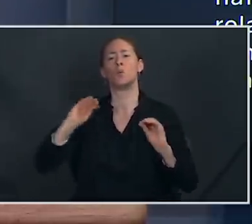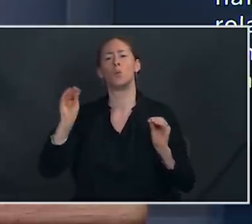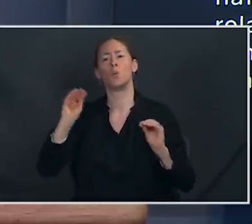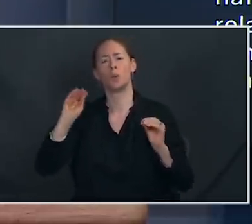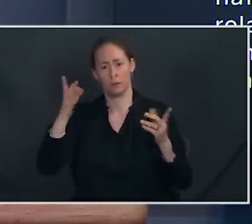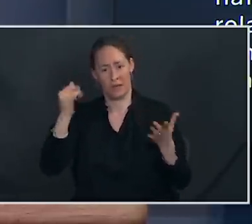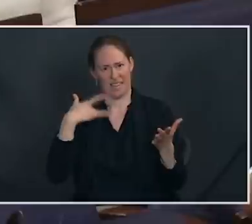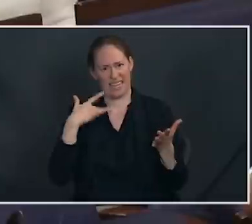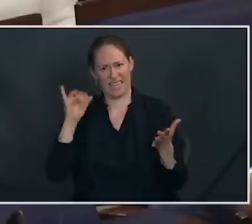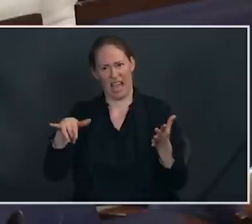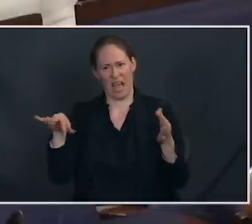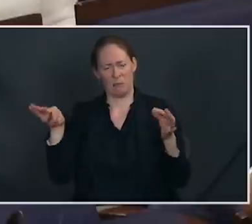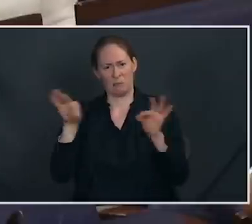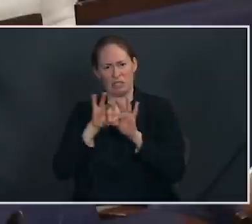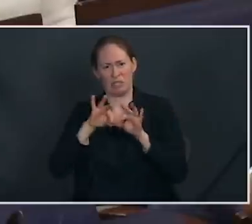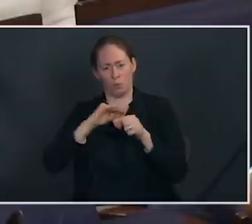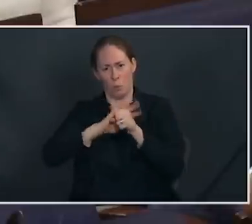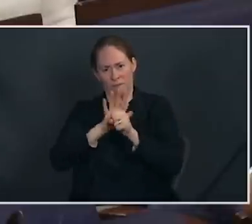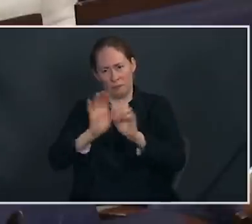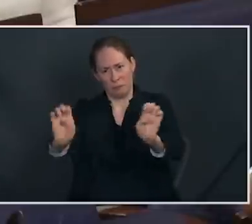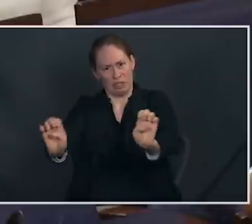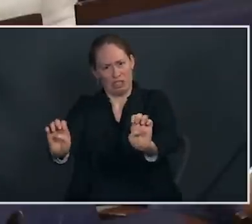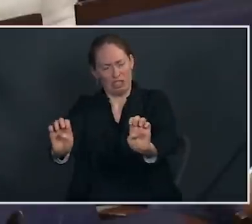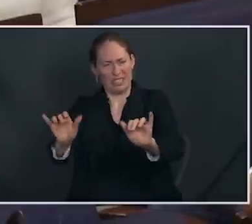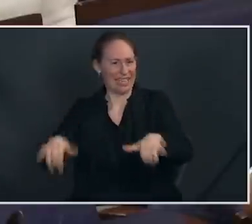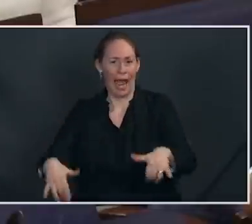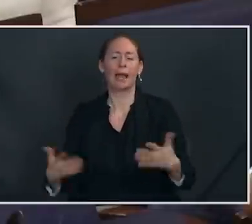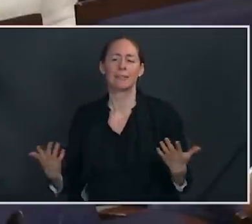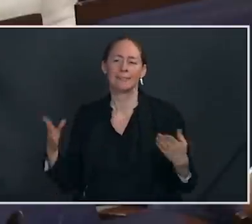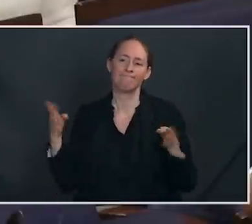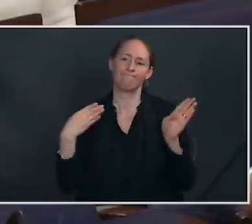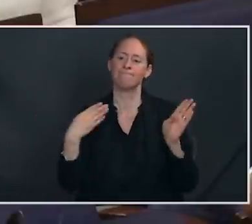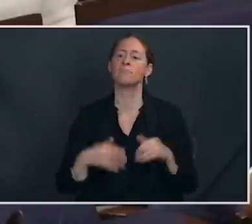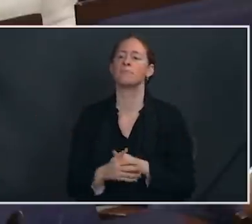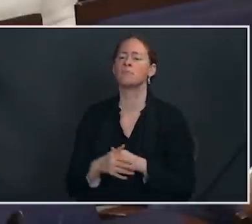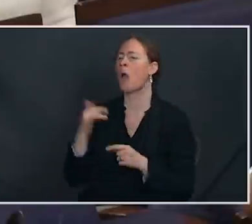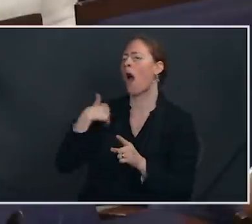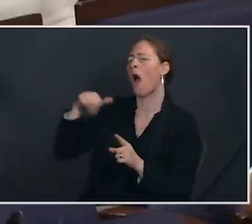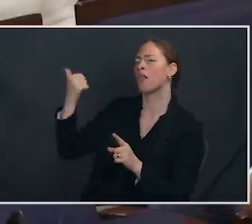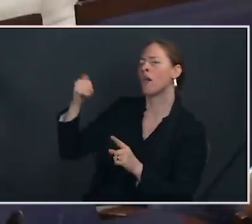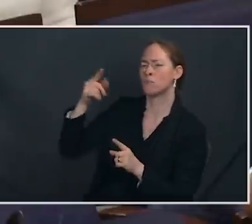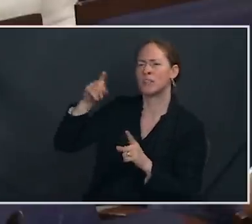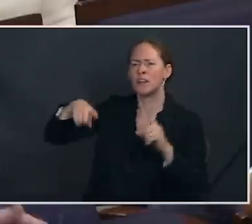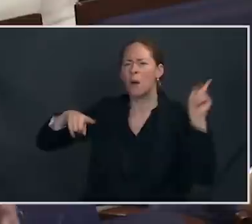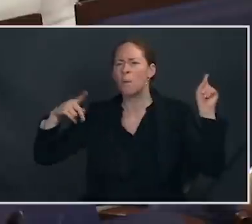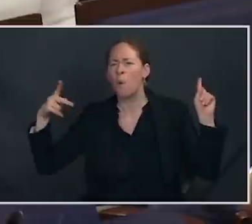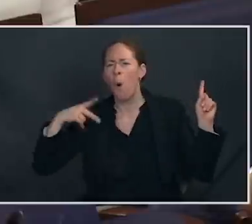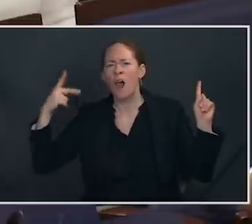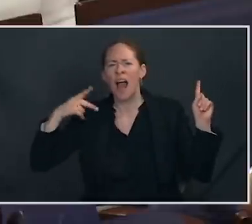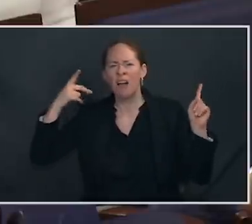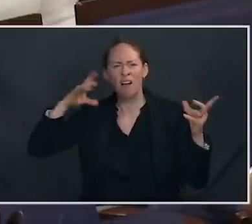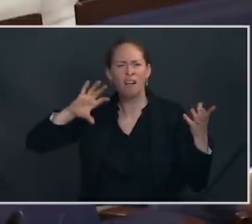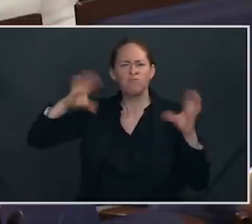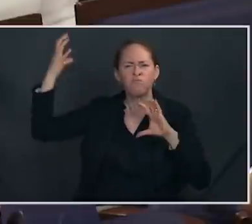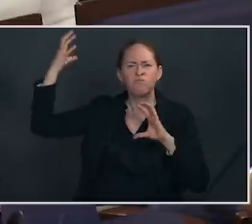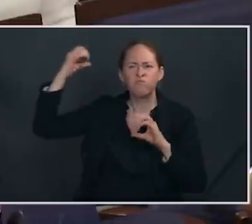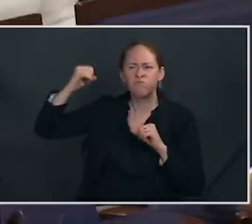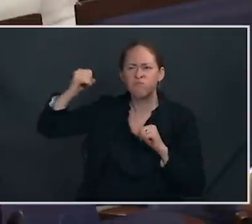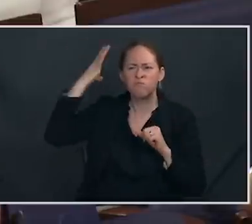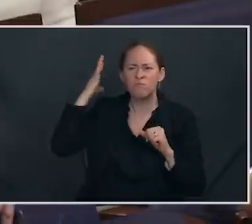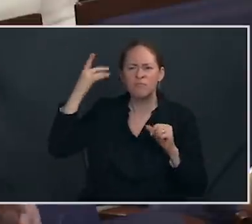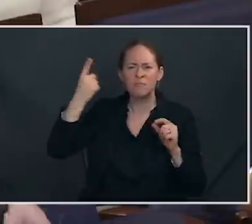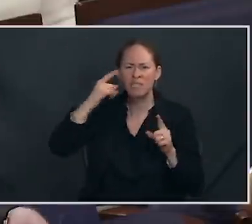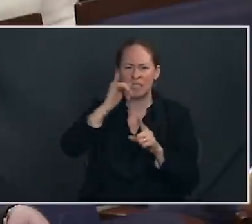just one more. The riots in Portland and the violence in Portland recently, there was some discussion earlier about the January 6th